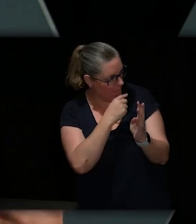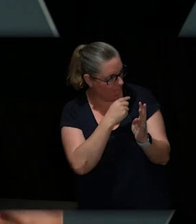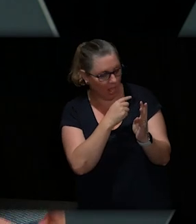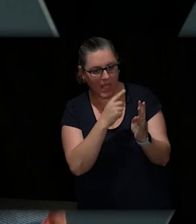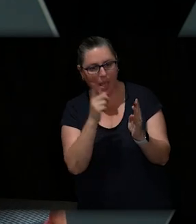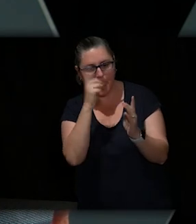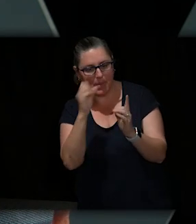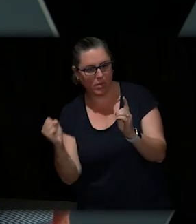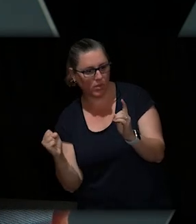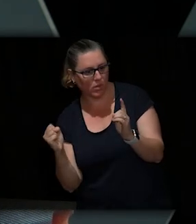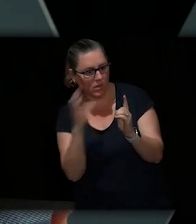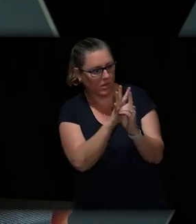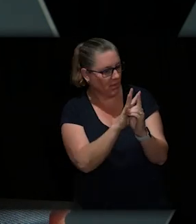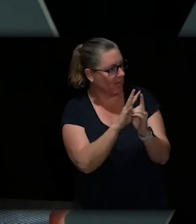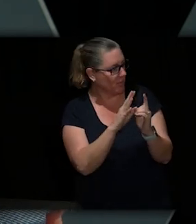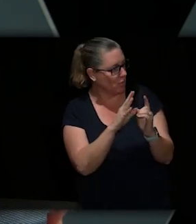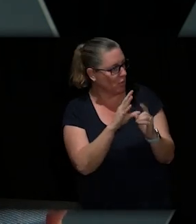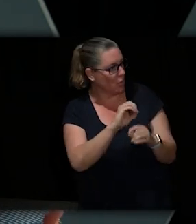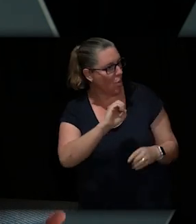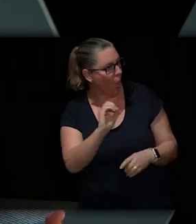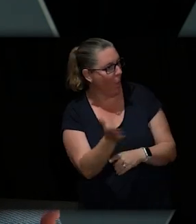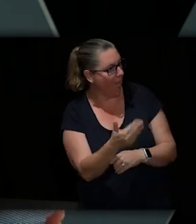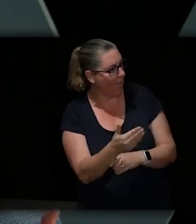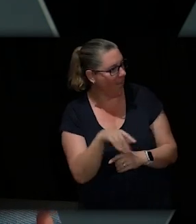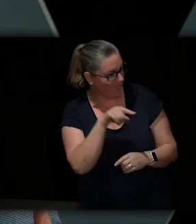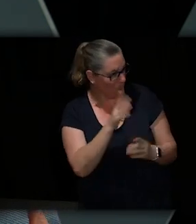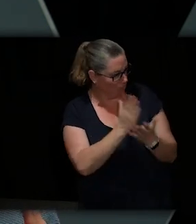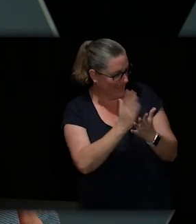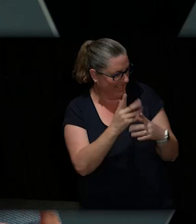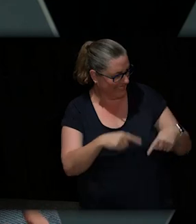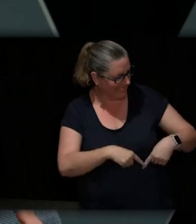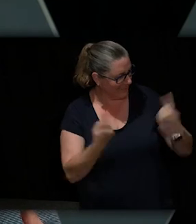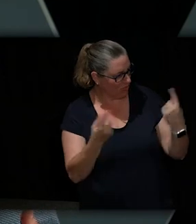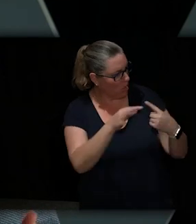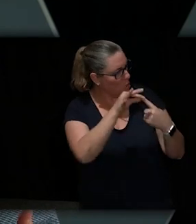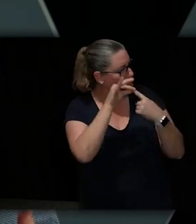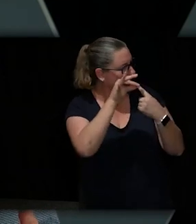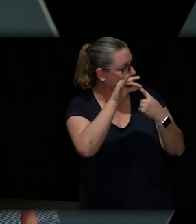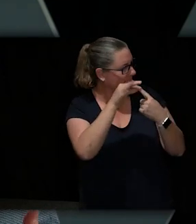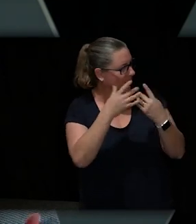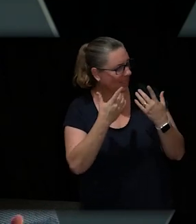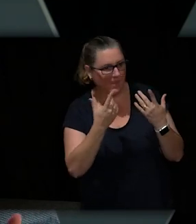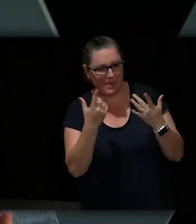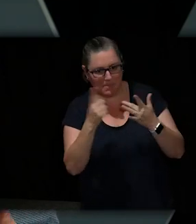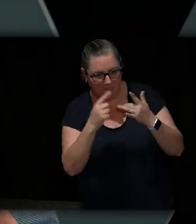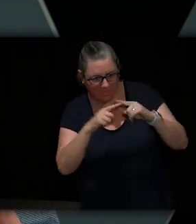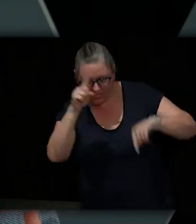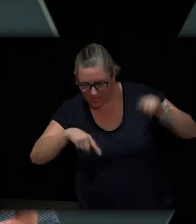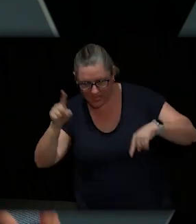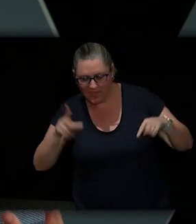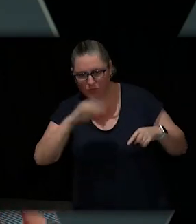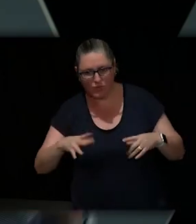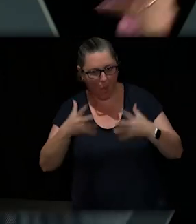my mind, was a little bit unique. It wasn't the typical DC people. It was people from all across the country, from you know,